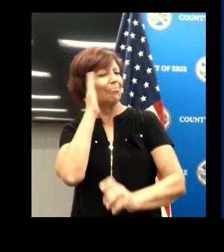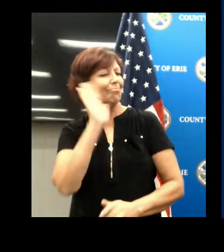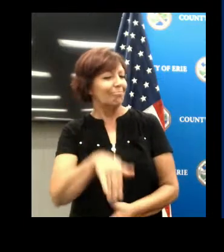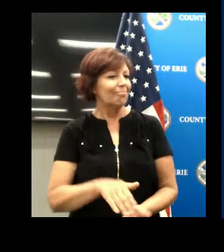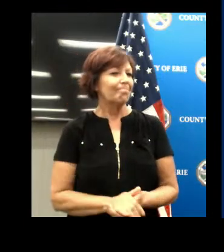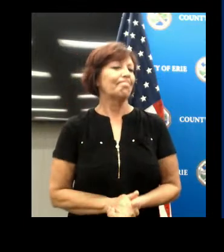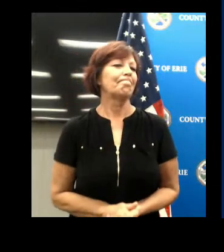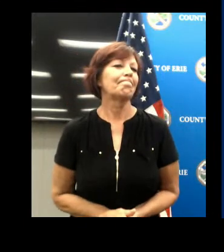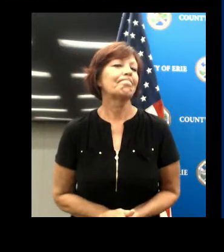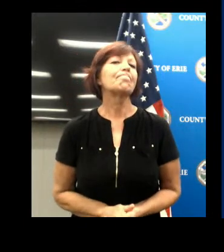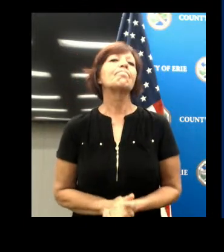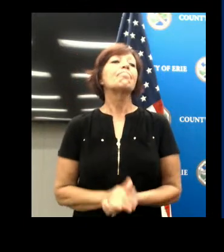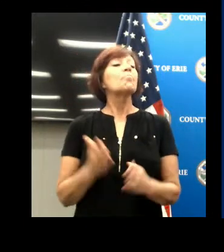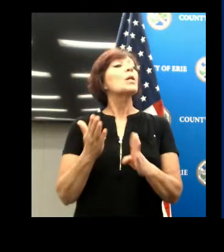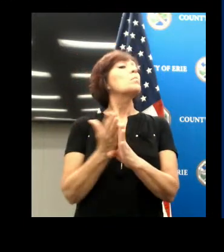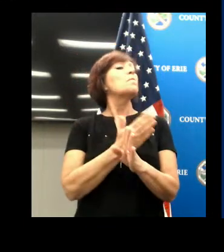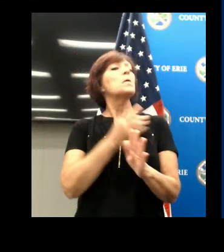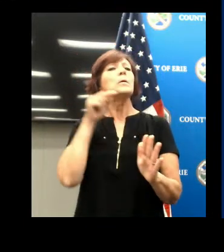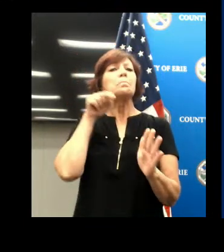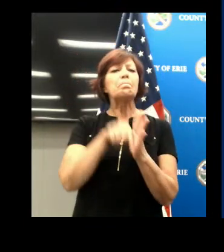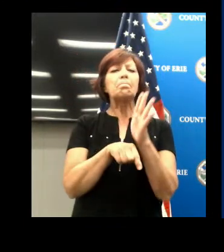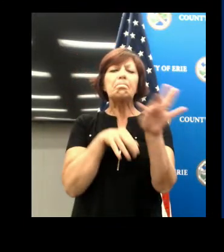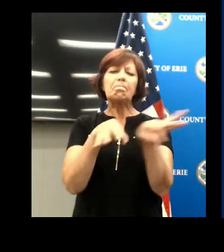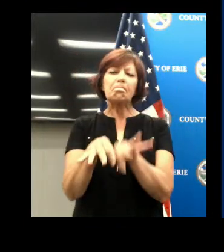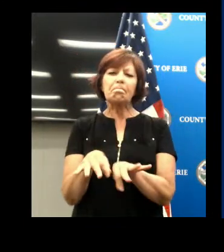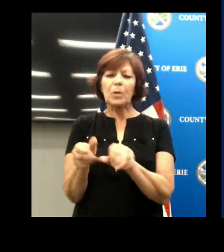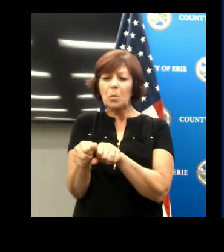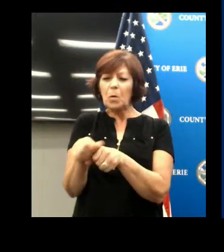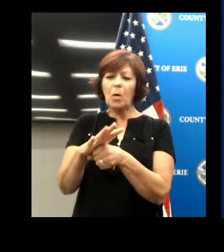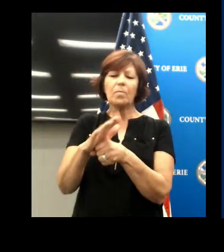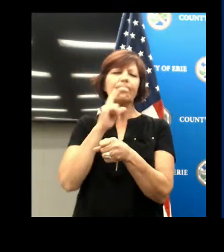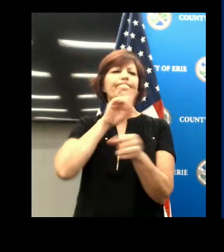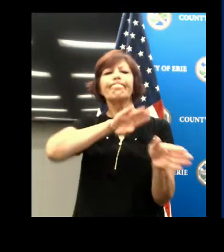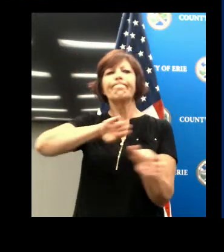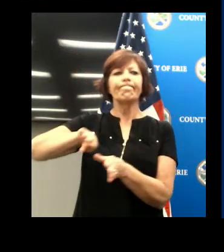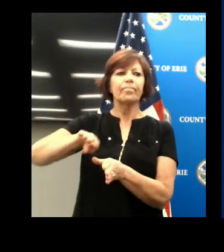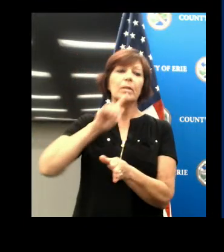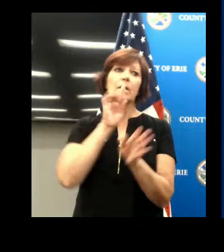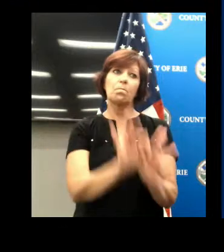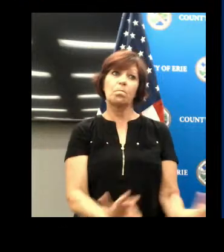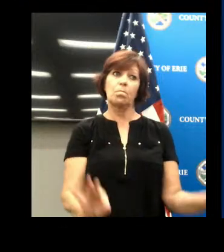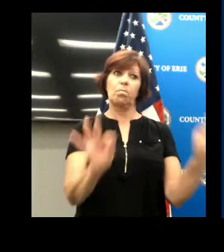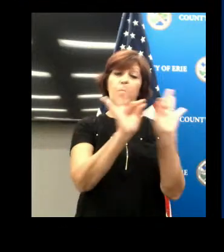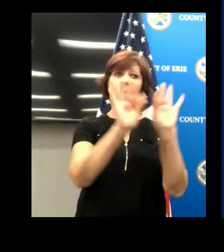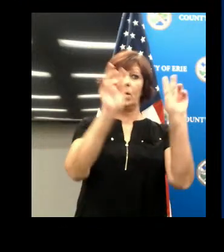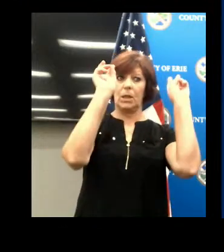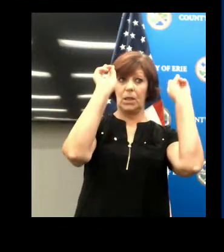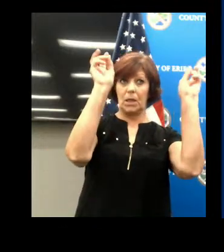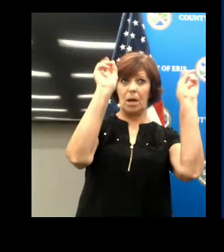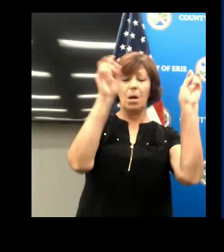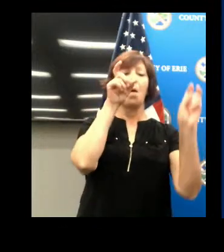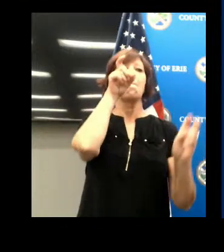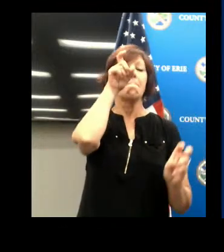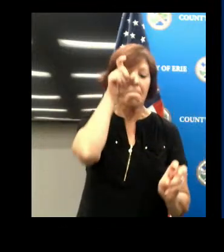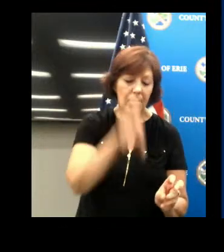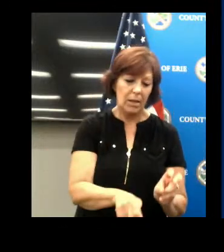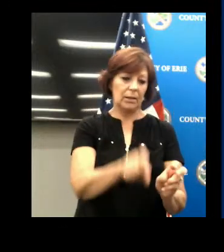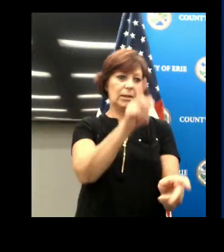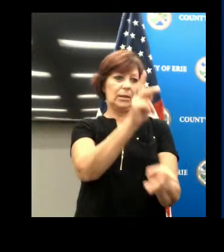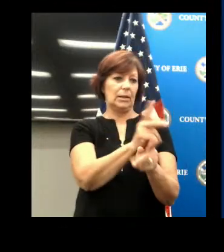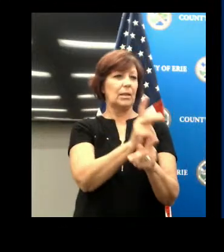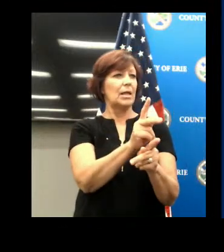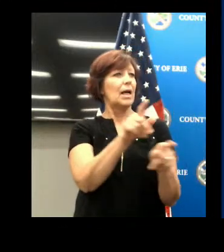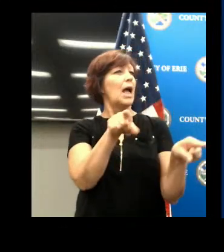past. Before we get into COVID-19, I want to talk about a very important subject matter that we have to address as a